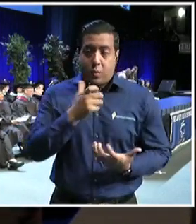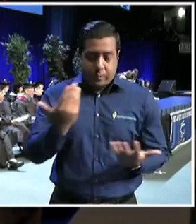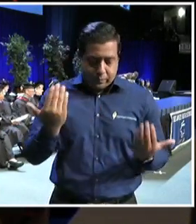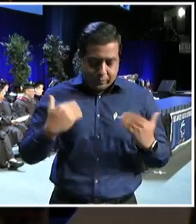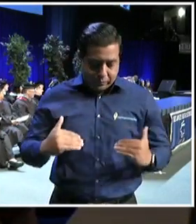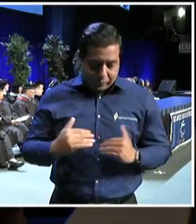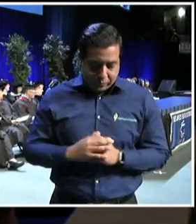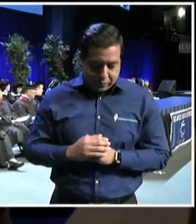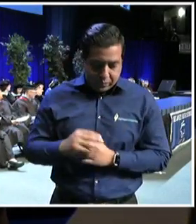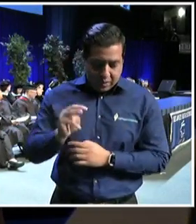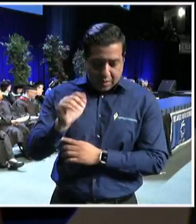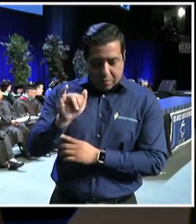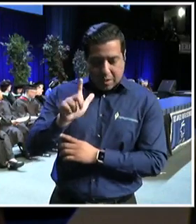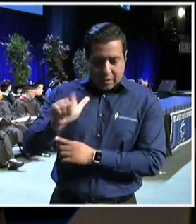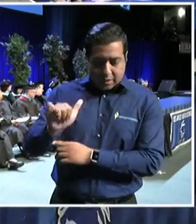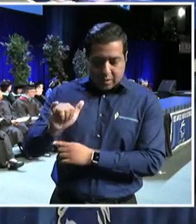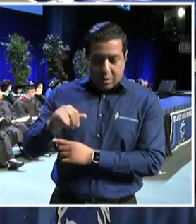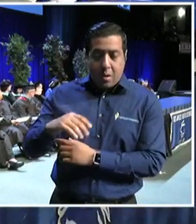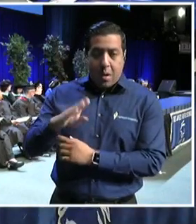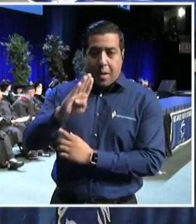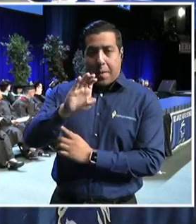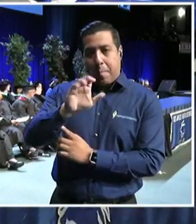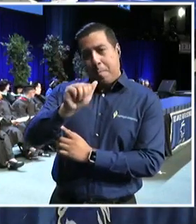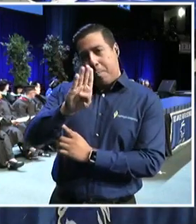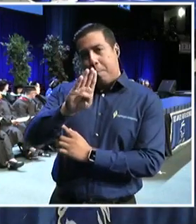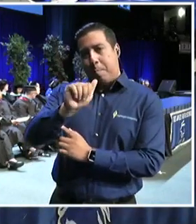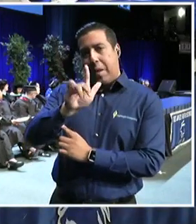Melanie Bailey, college and career counselor.